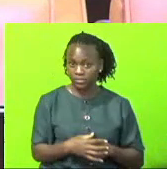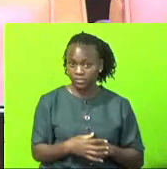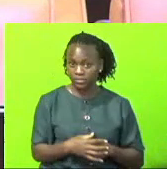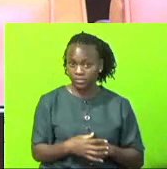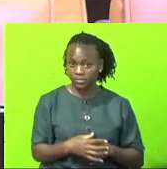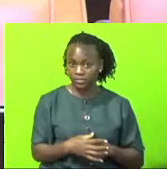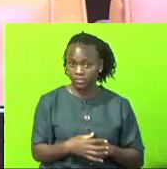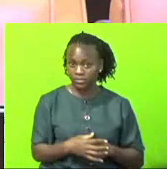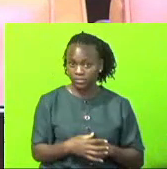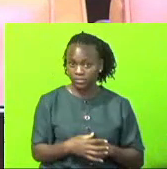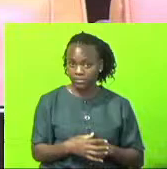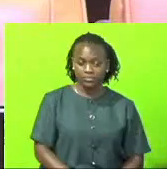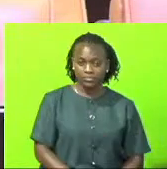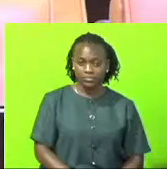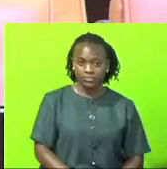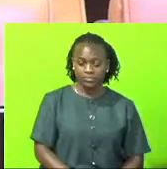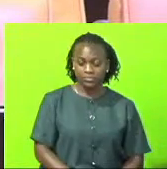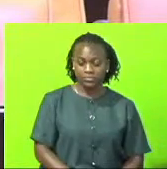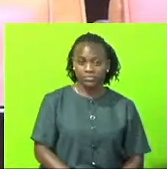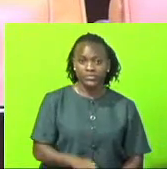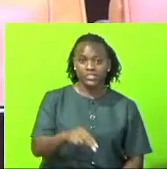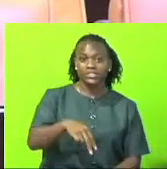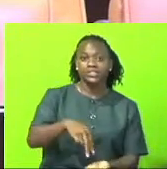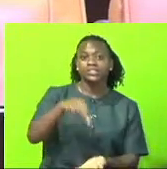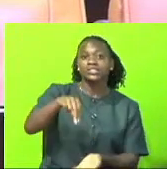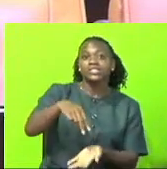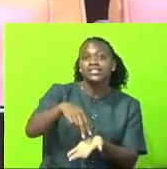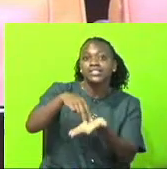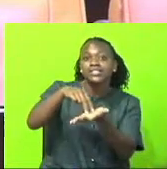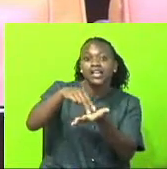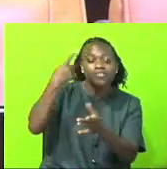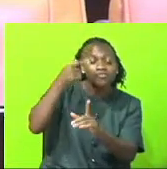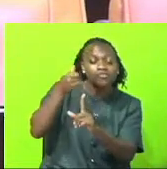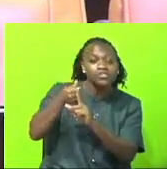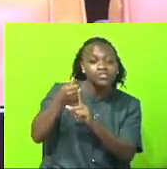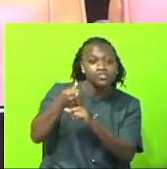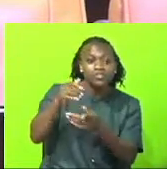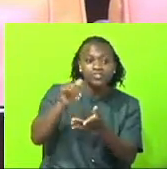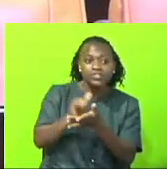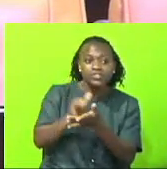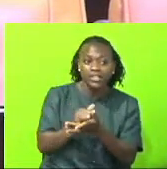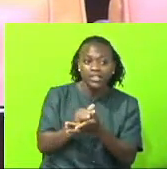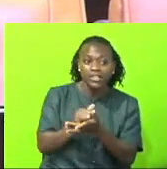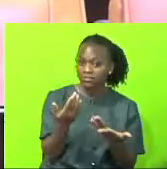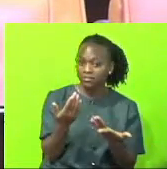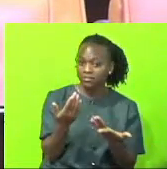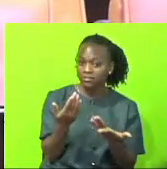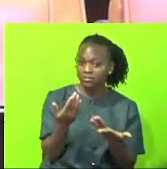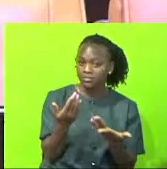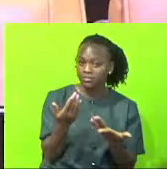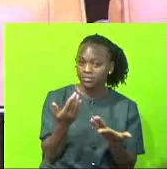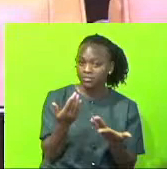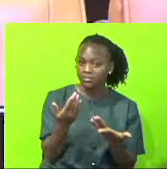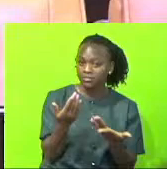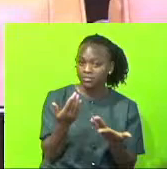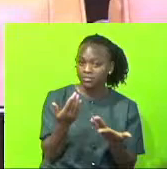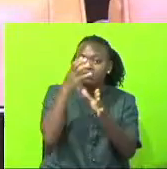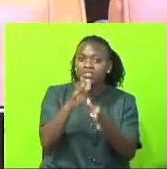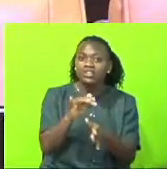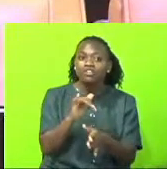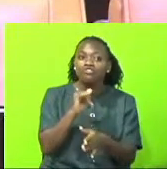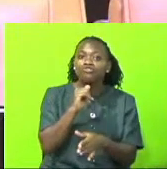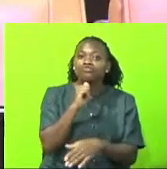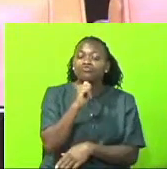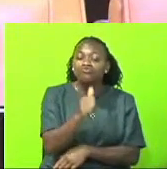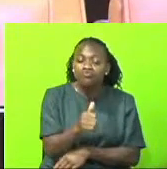You need to stand up and be counted. That when it mattered most, Mr. Speaker did not pander to